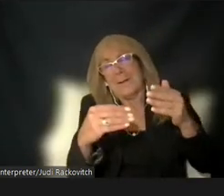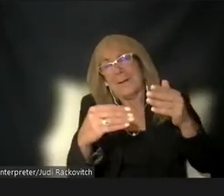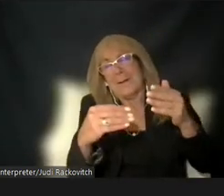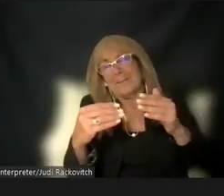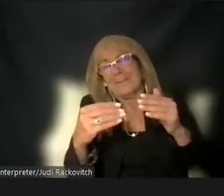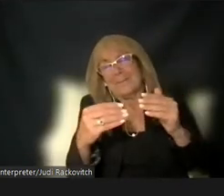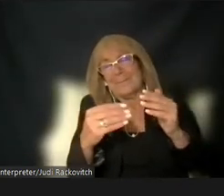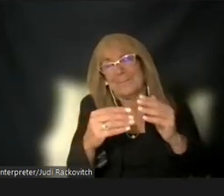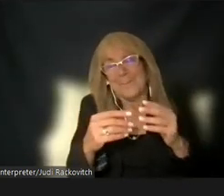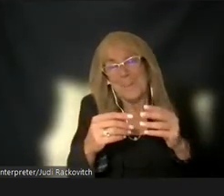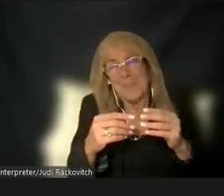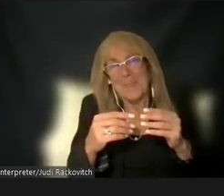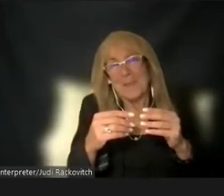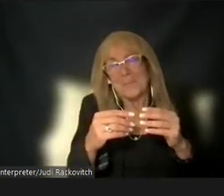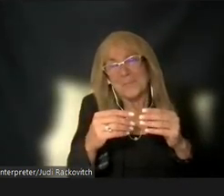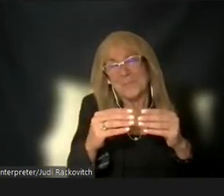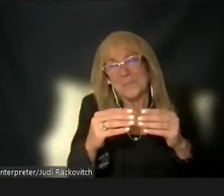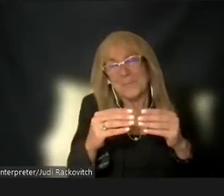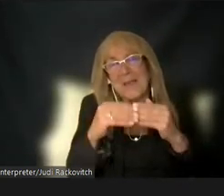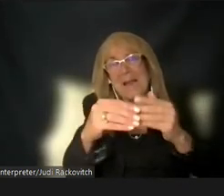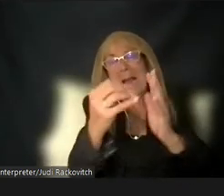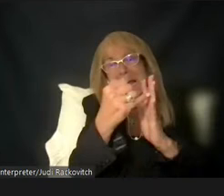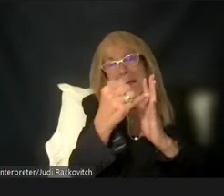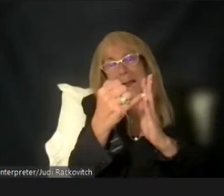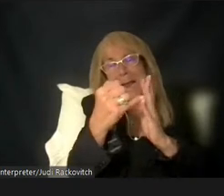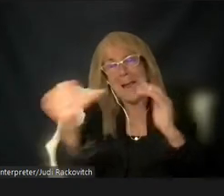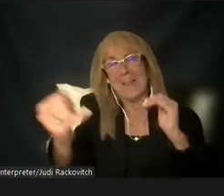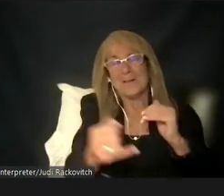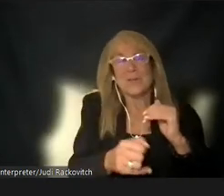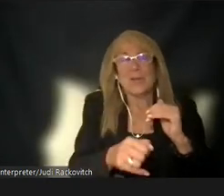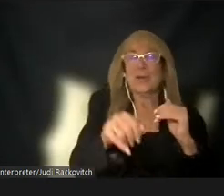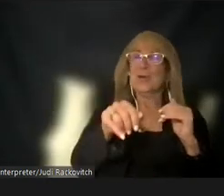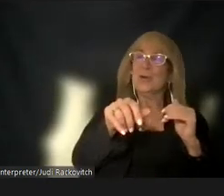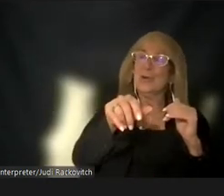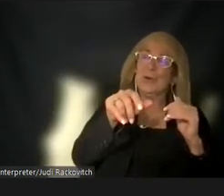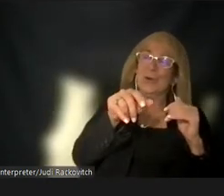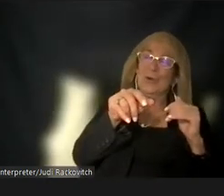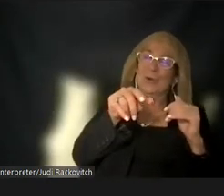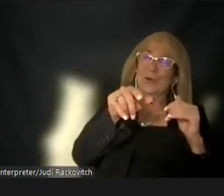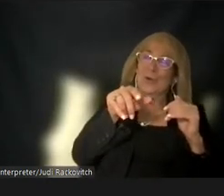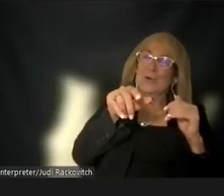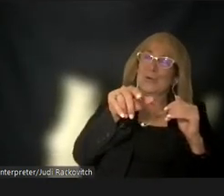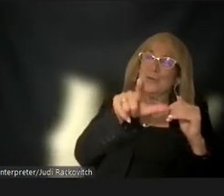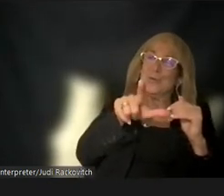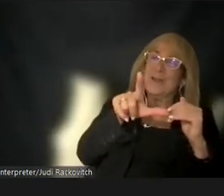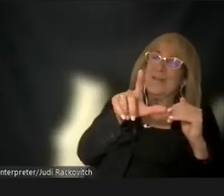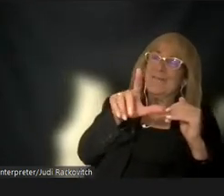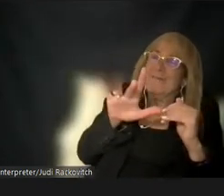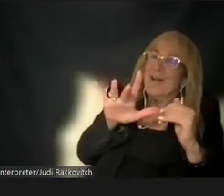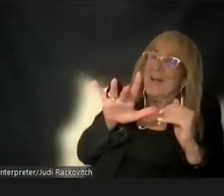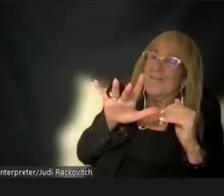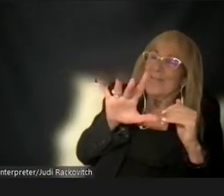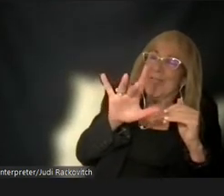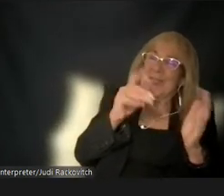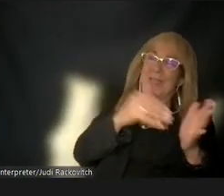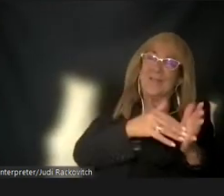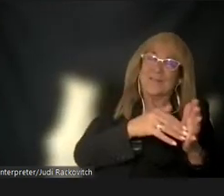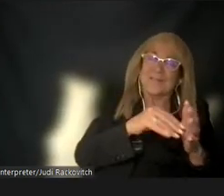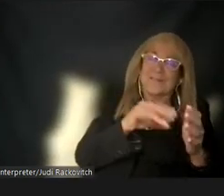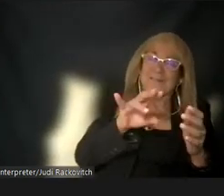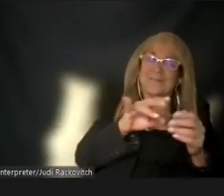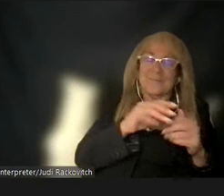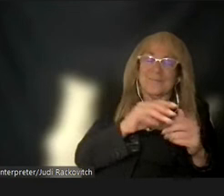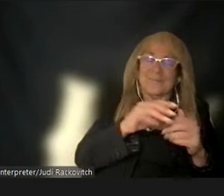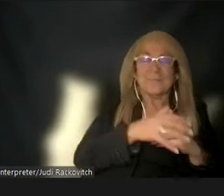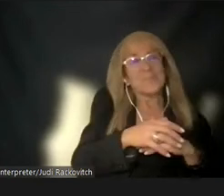2018 U.S. Bureau poverty threshold was $25,750 for the study area. Based on the